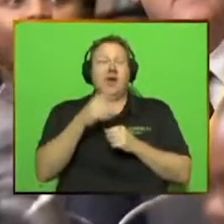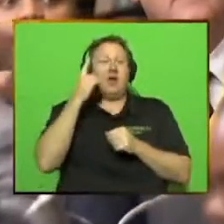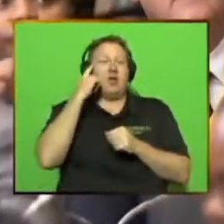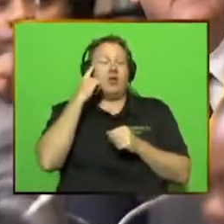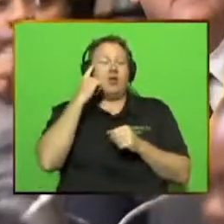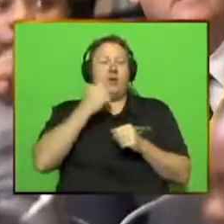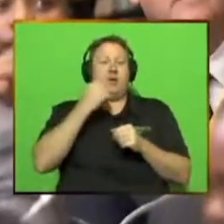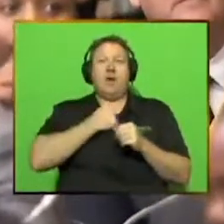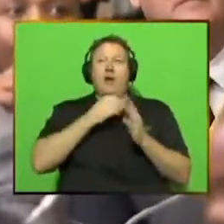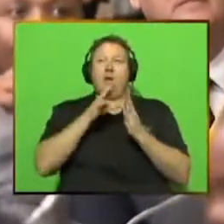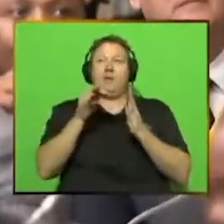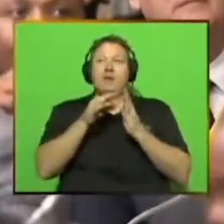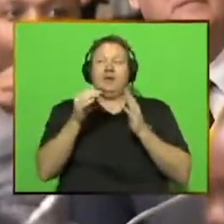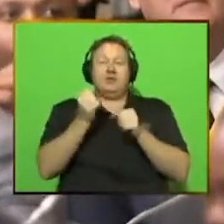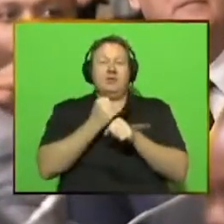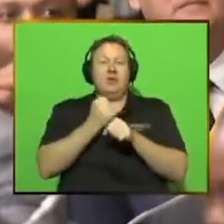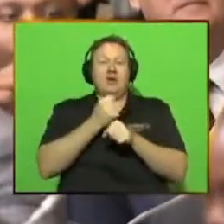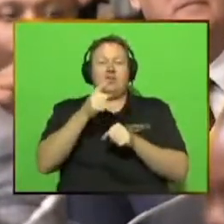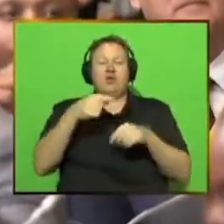bit. I,